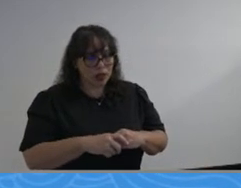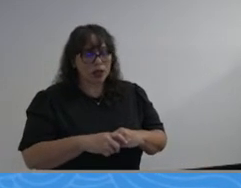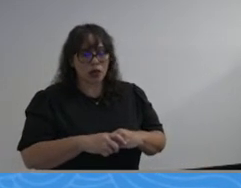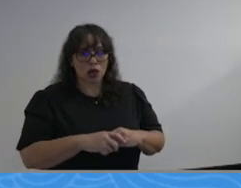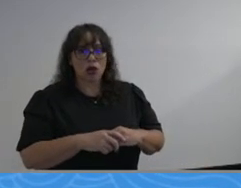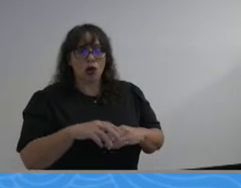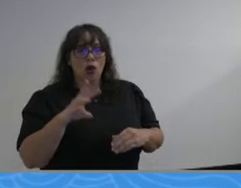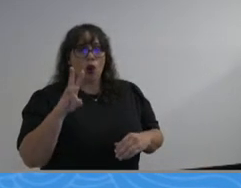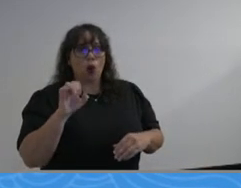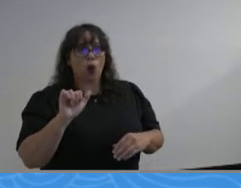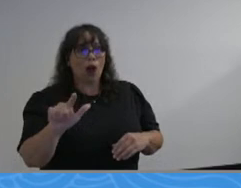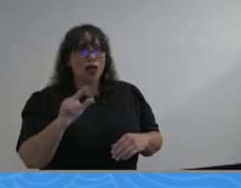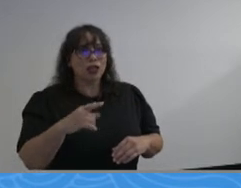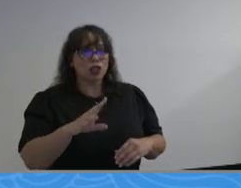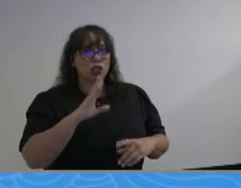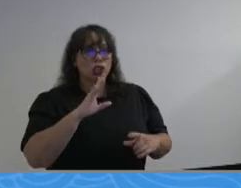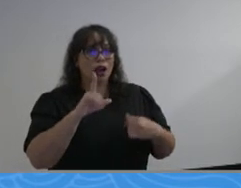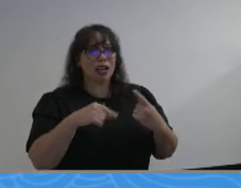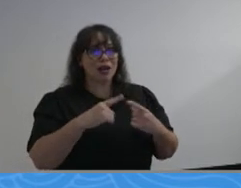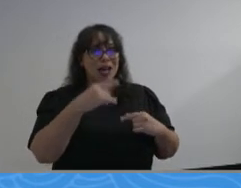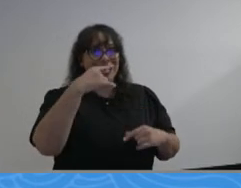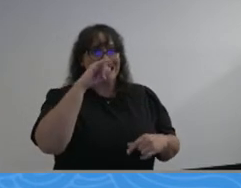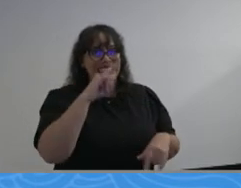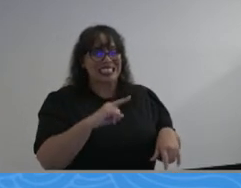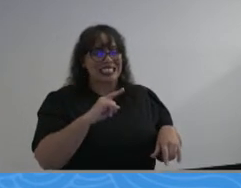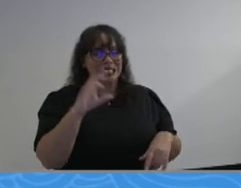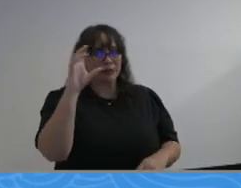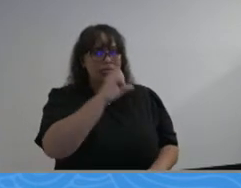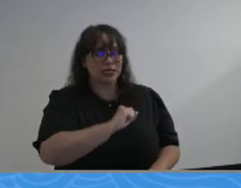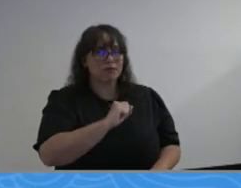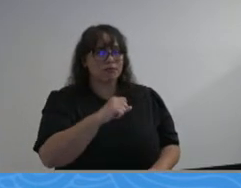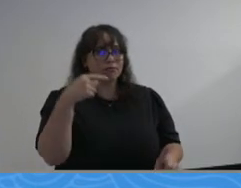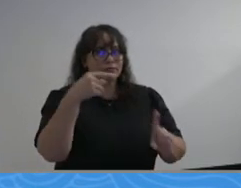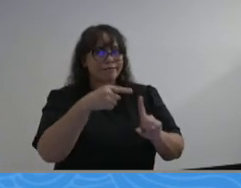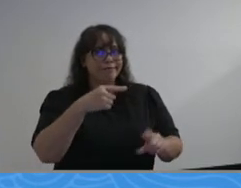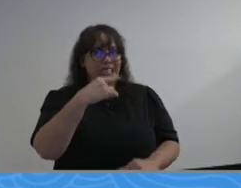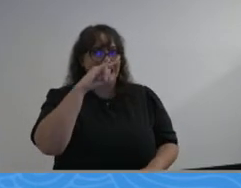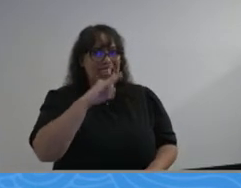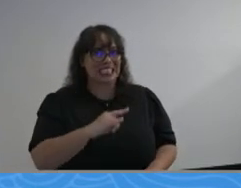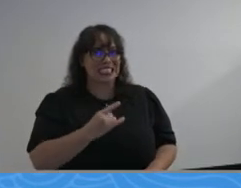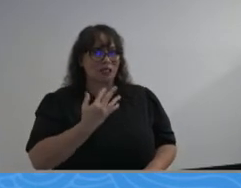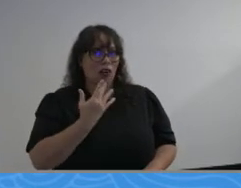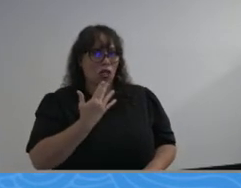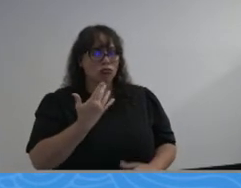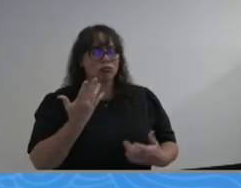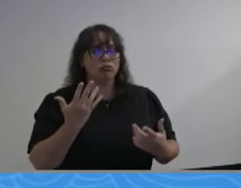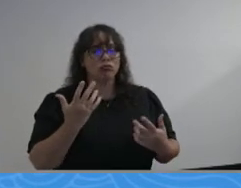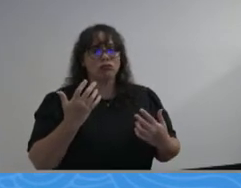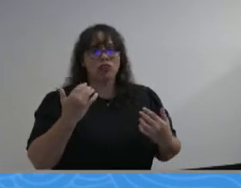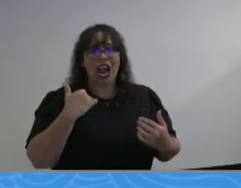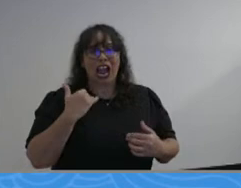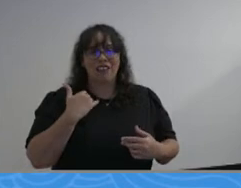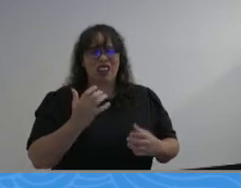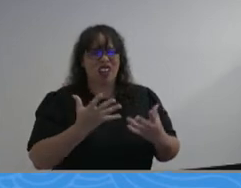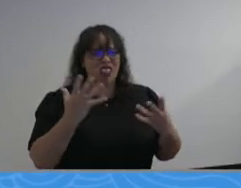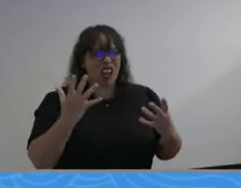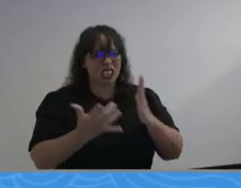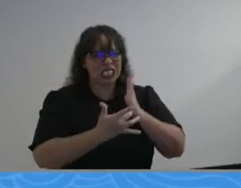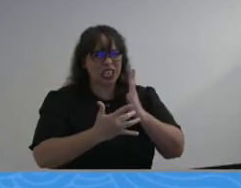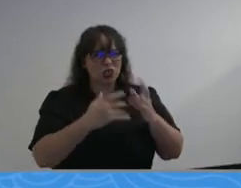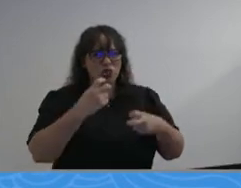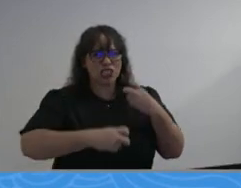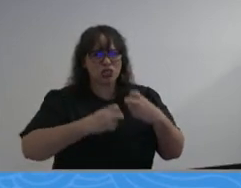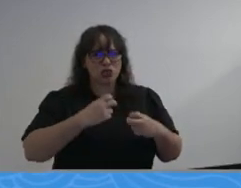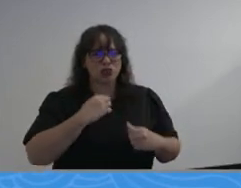about kids missing, and I think it particularly is kids of color or those that were having a lot of trouble, technical issues. So